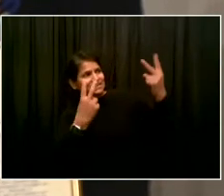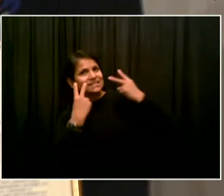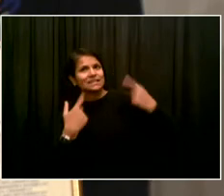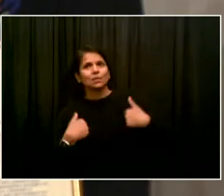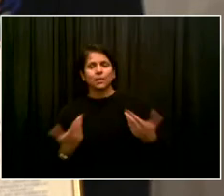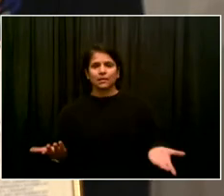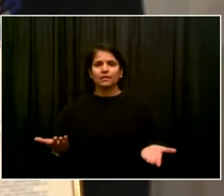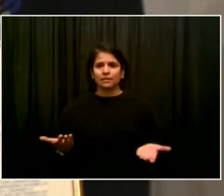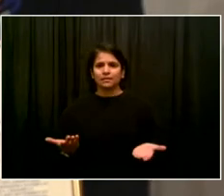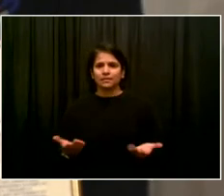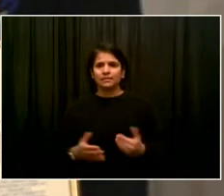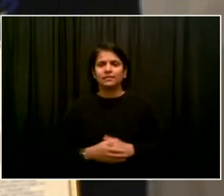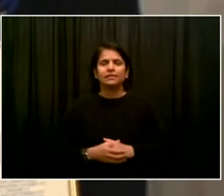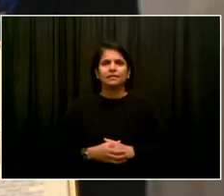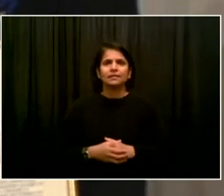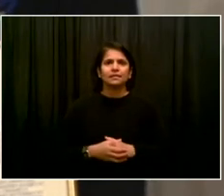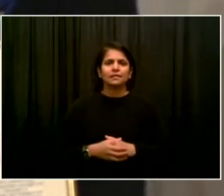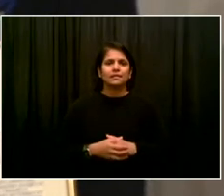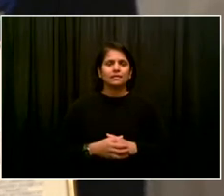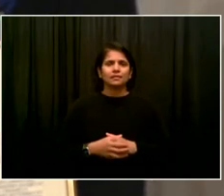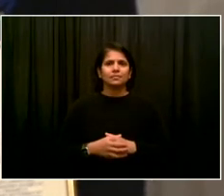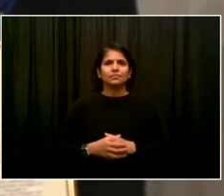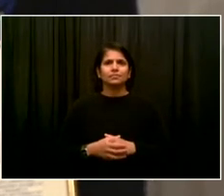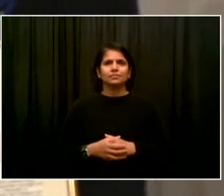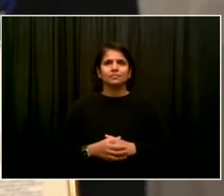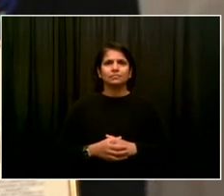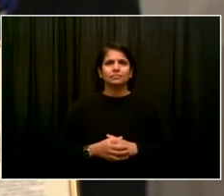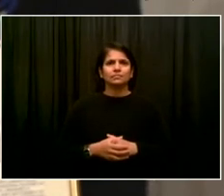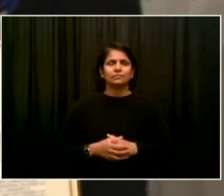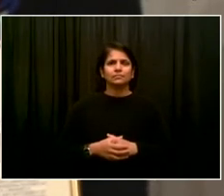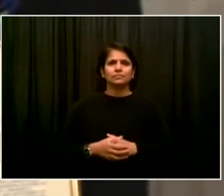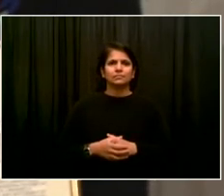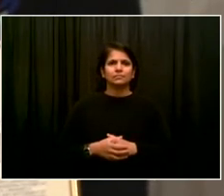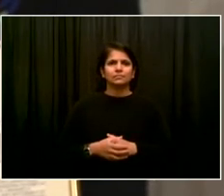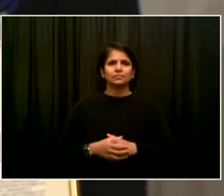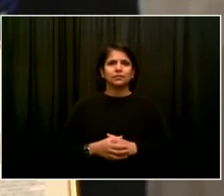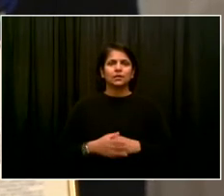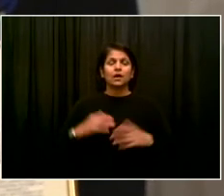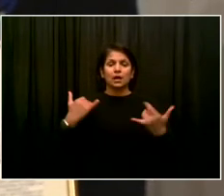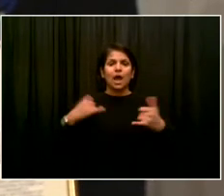You know, I just want to conclude by saying that we are very